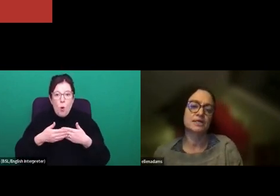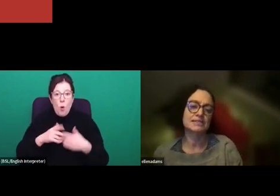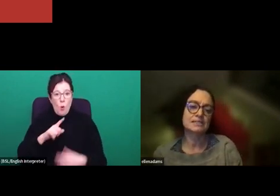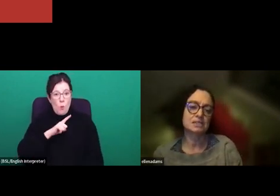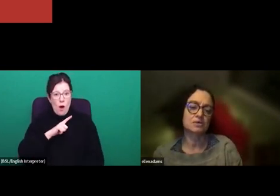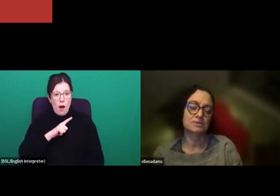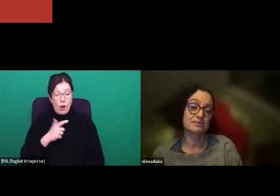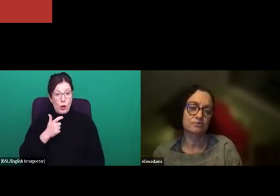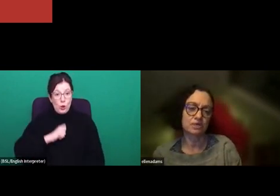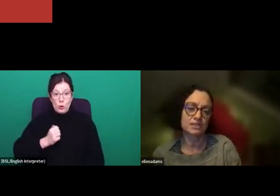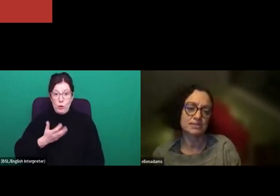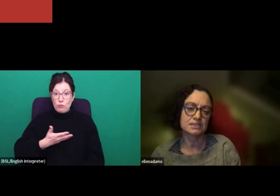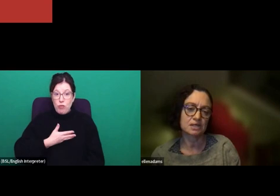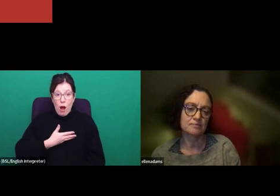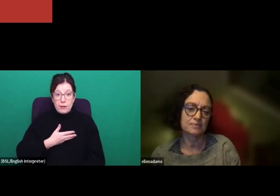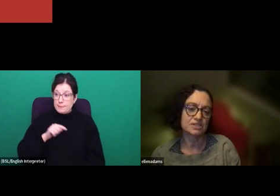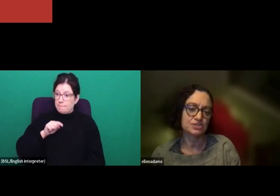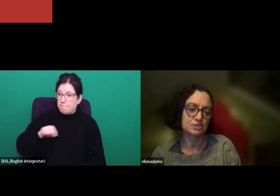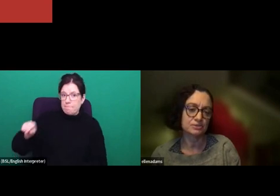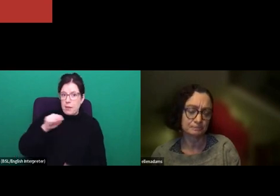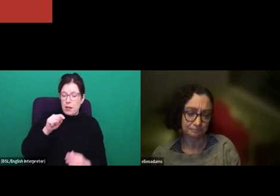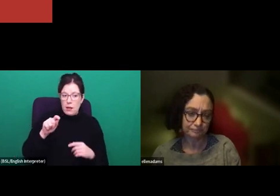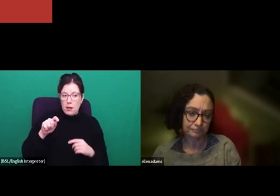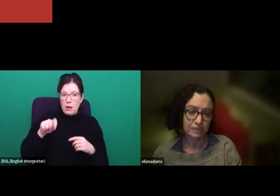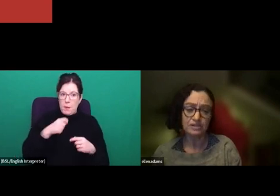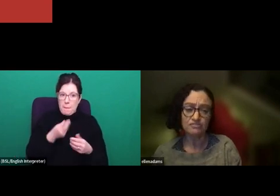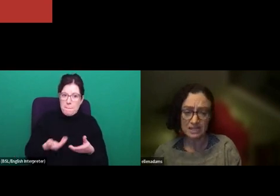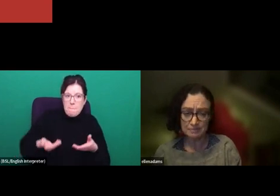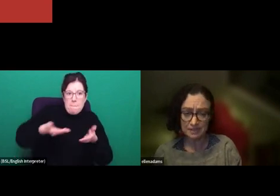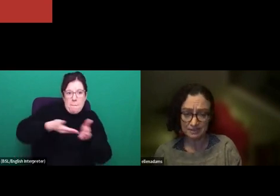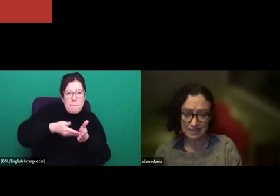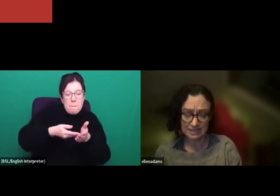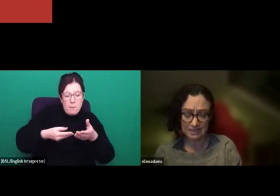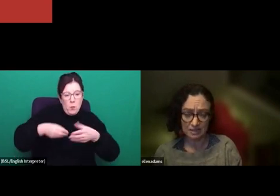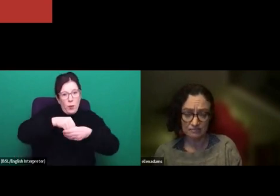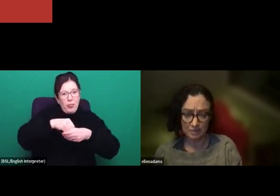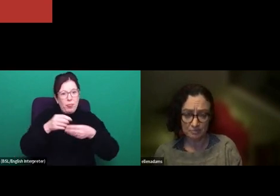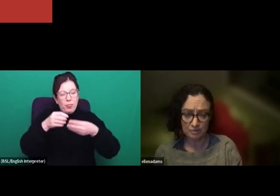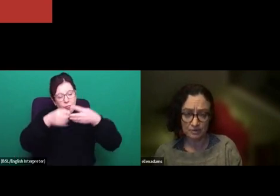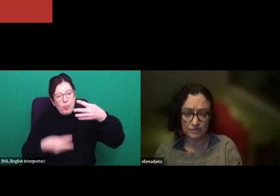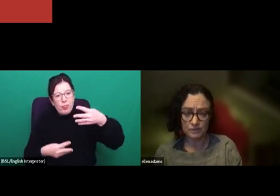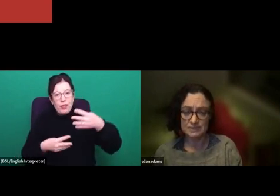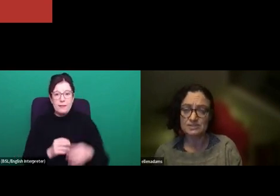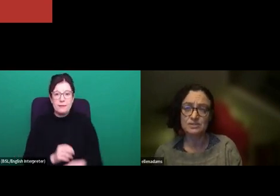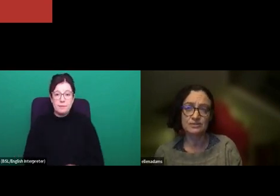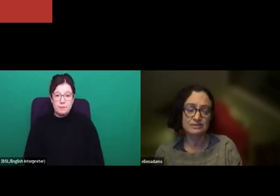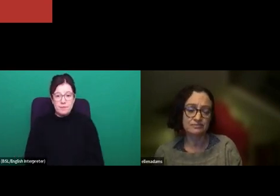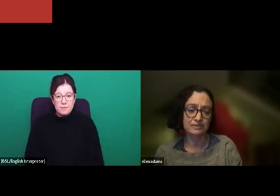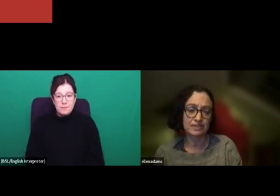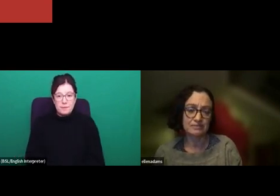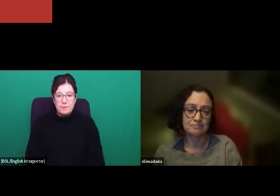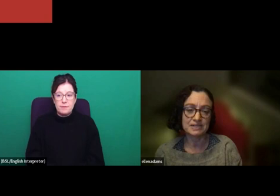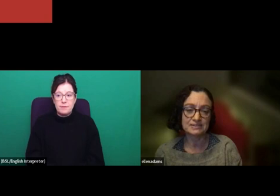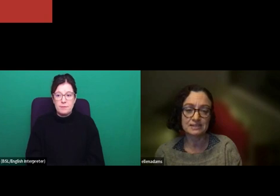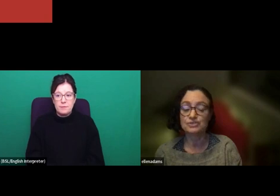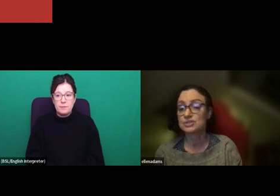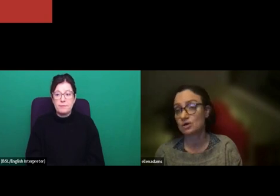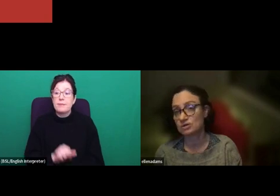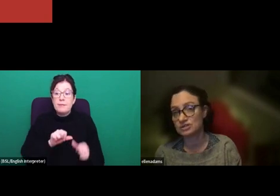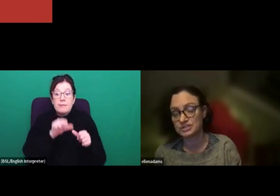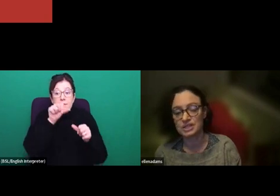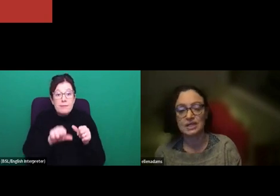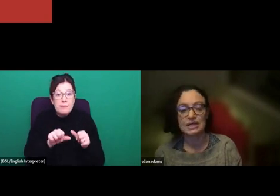human rights or civil rights issues. The really big thing from our point of view is the 2015